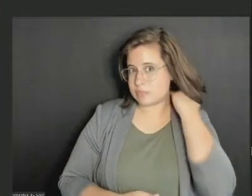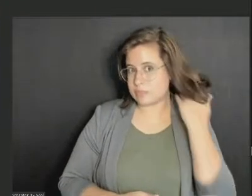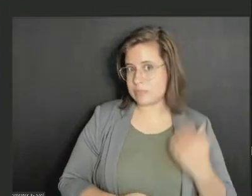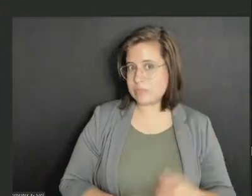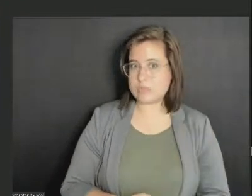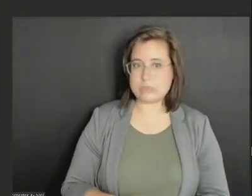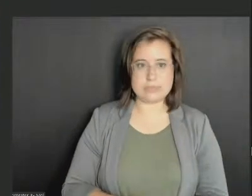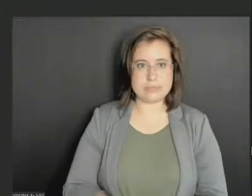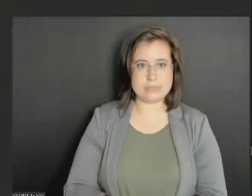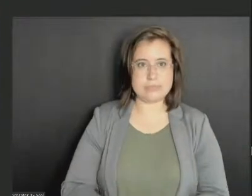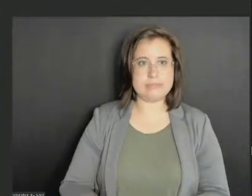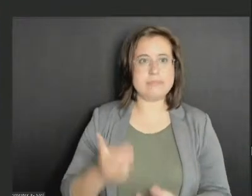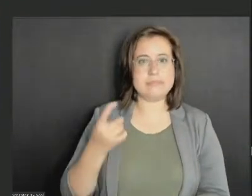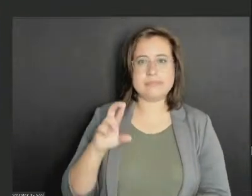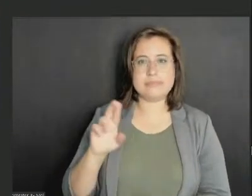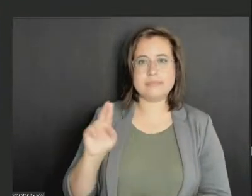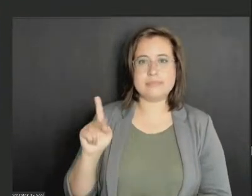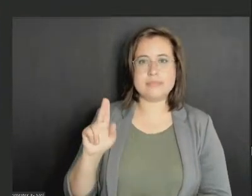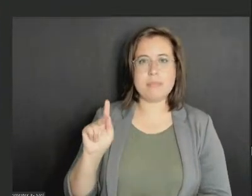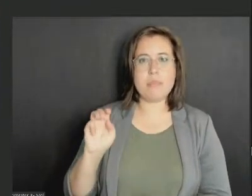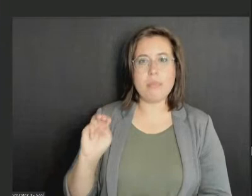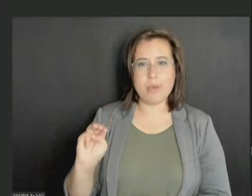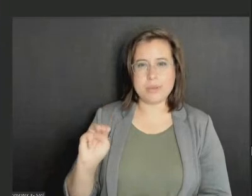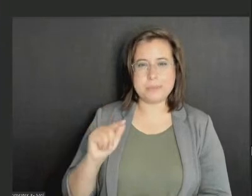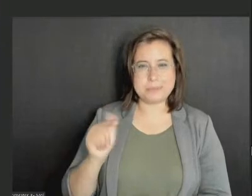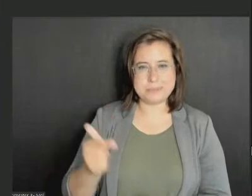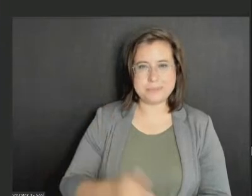Dr. Putnam, please, the floor is yours.